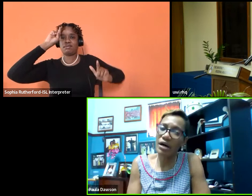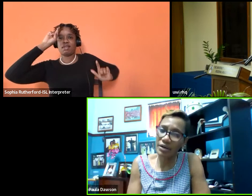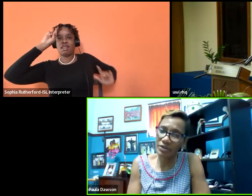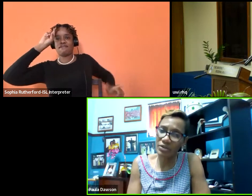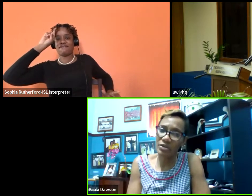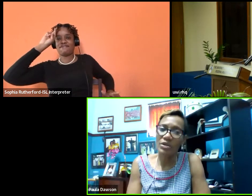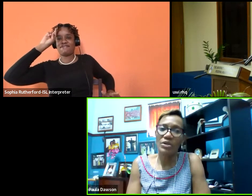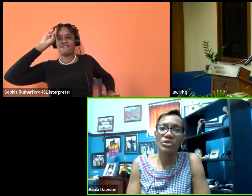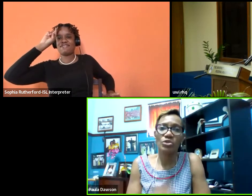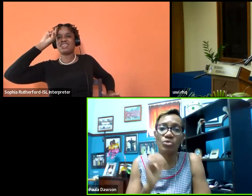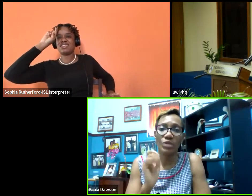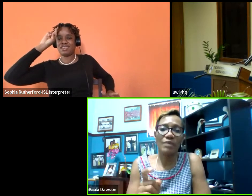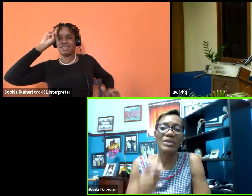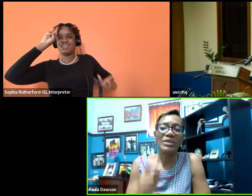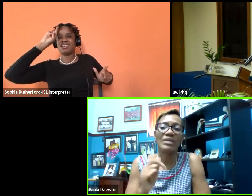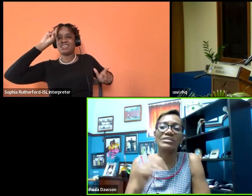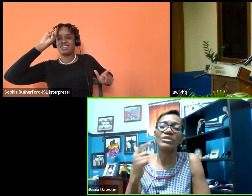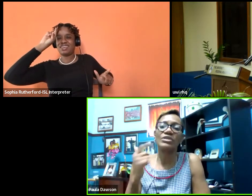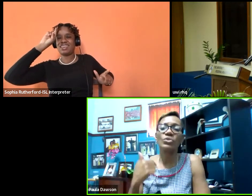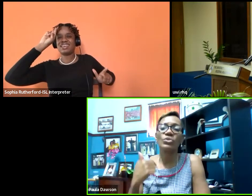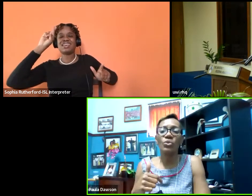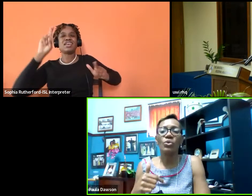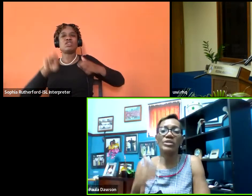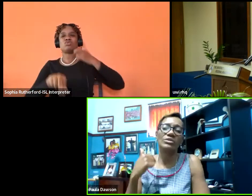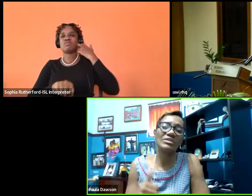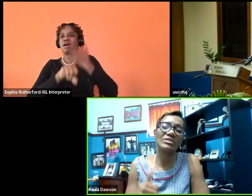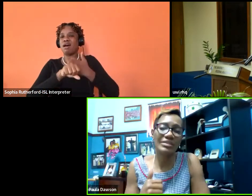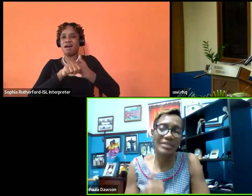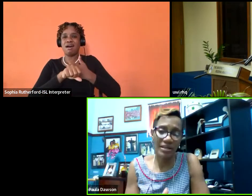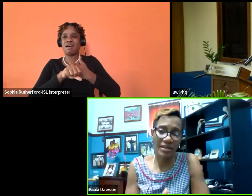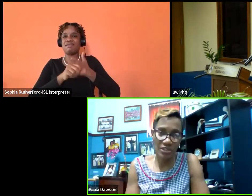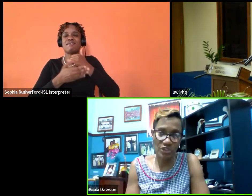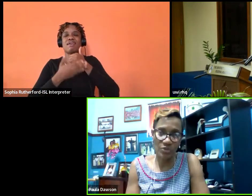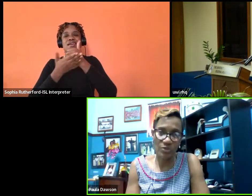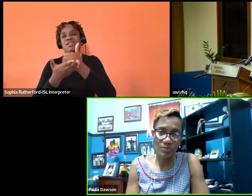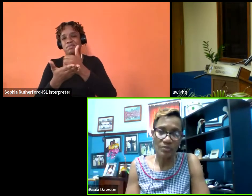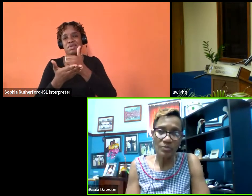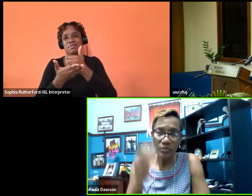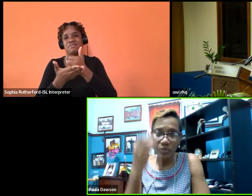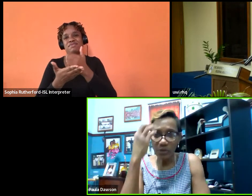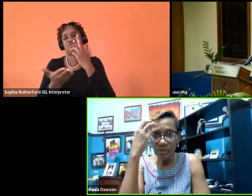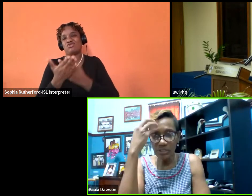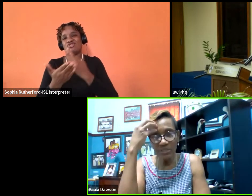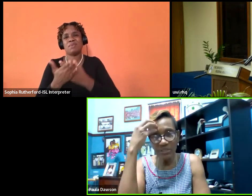bit harder to rehab because they don't know or they don't think they have an issue.